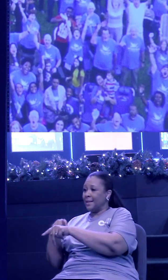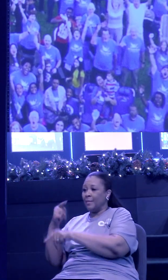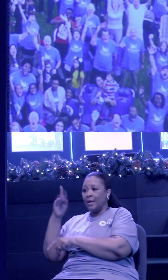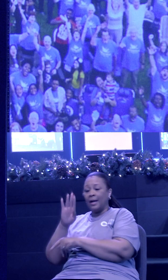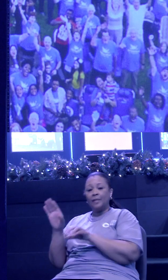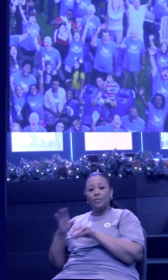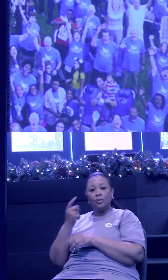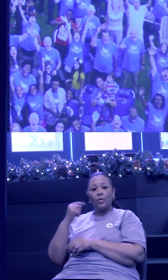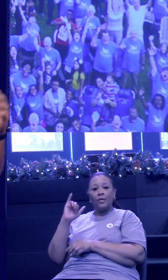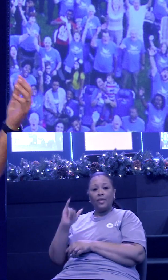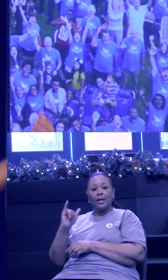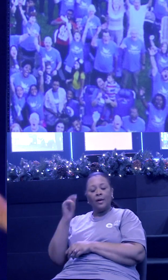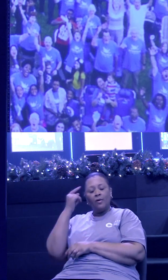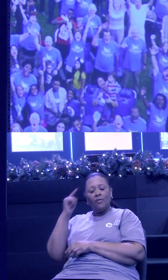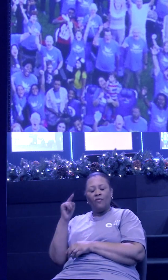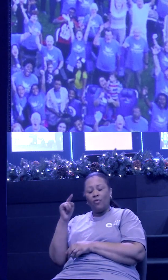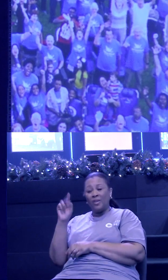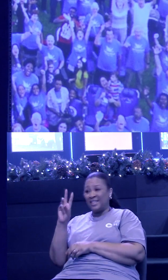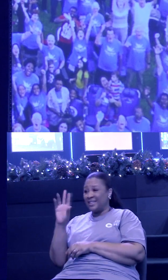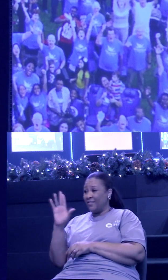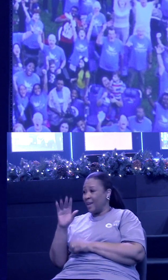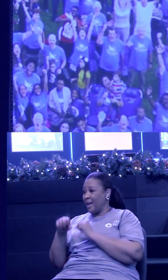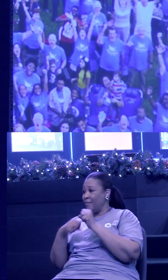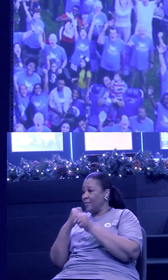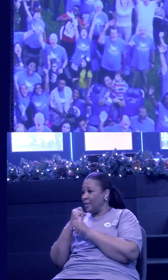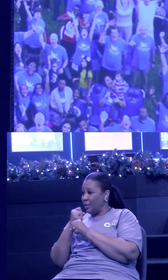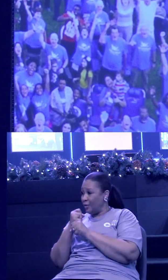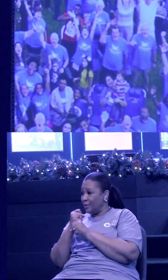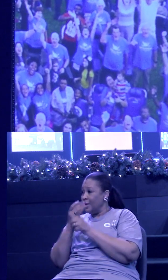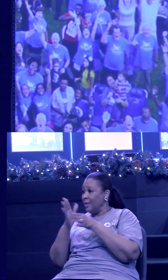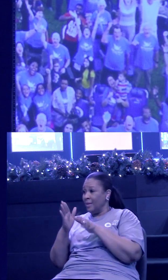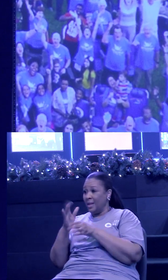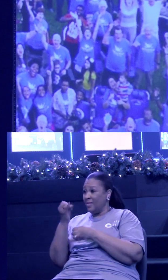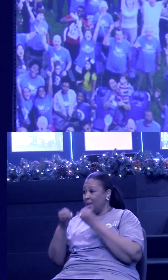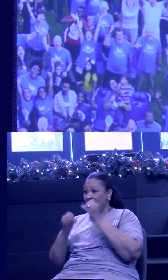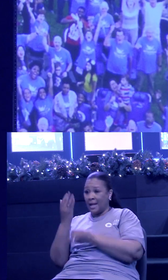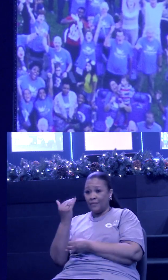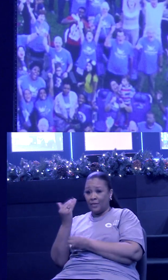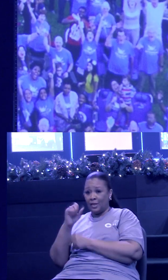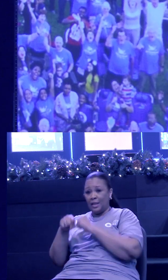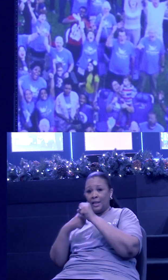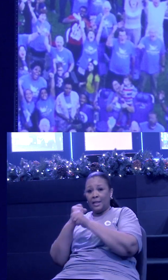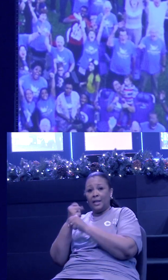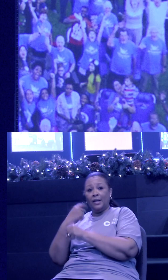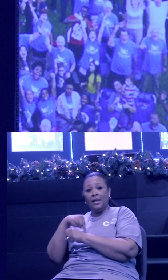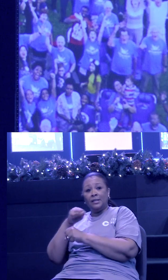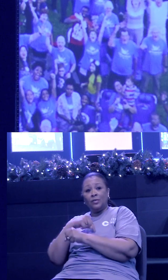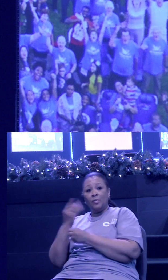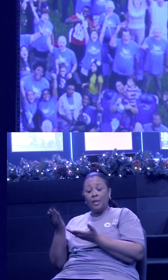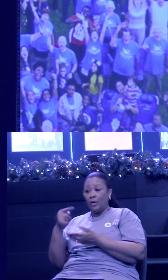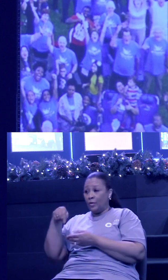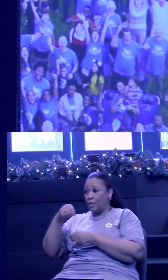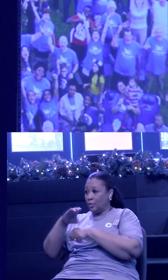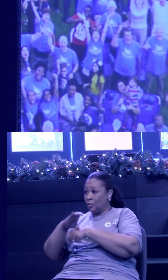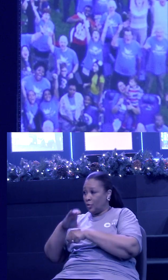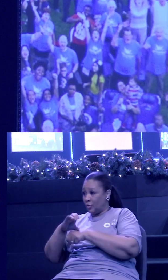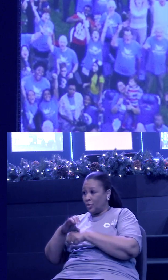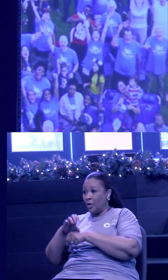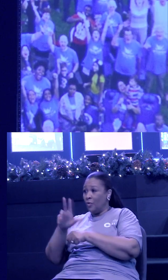doing that over these last 65 years. And then the last 15 years since we've been in this building,